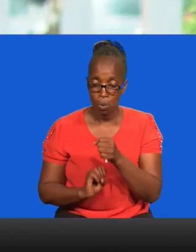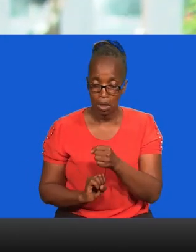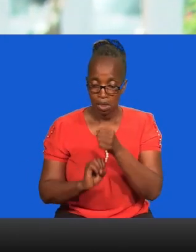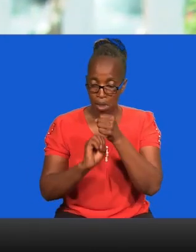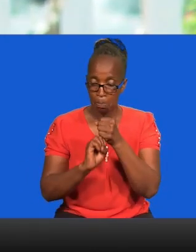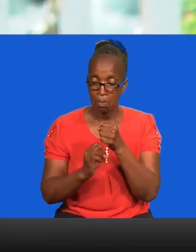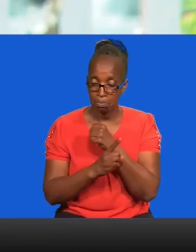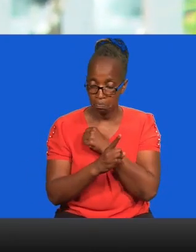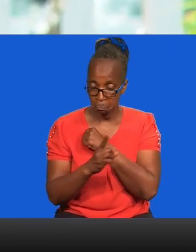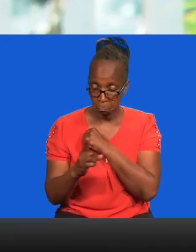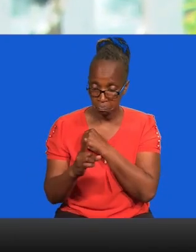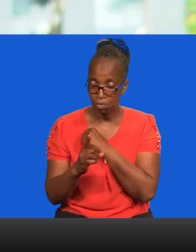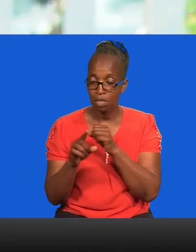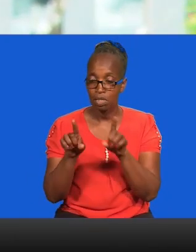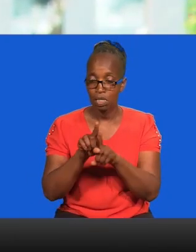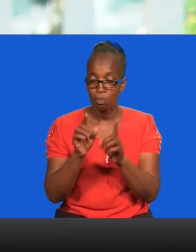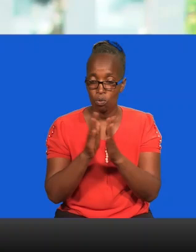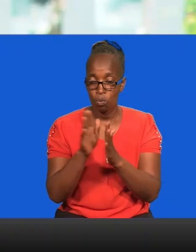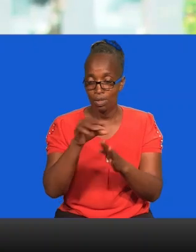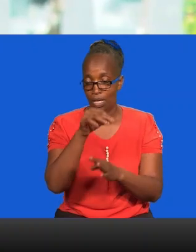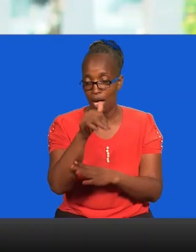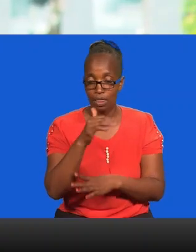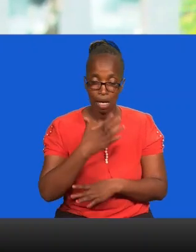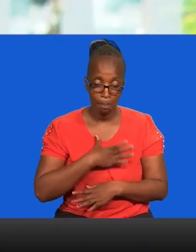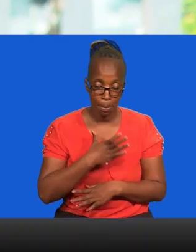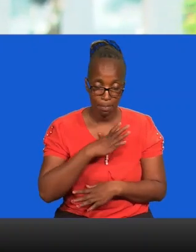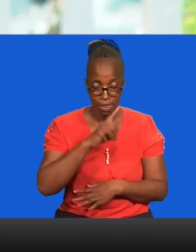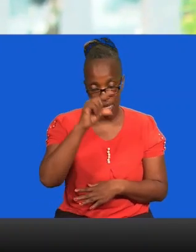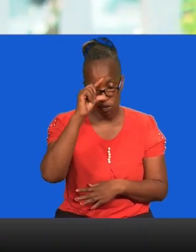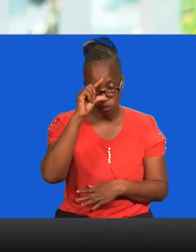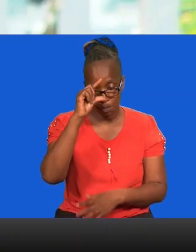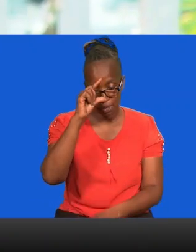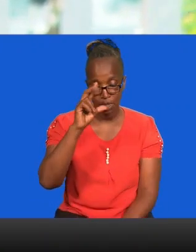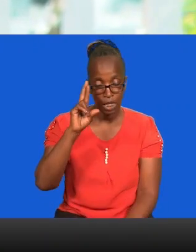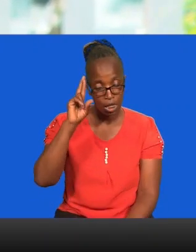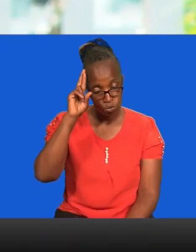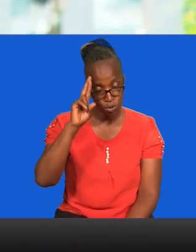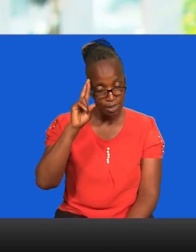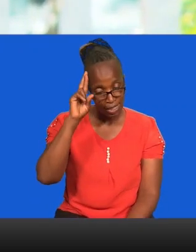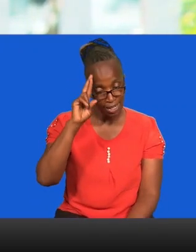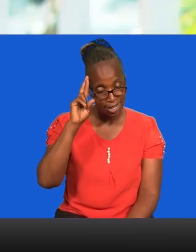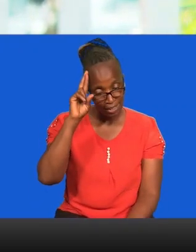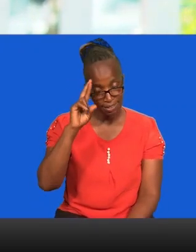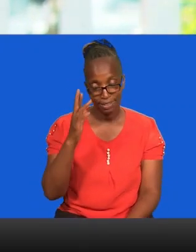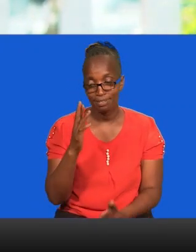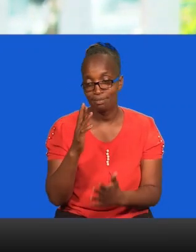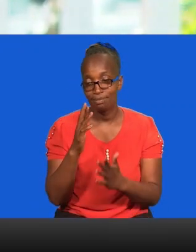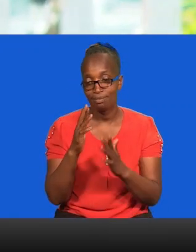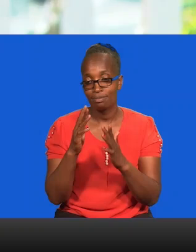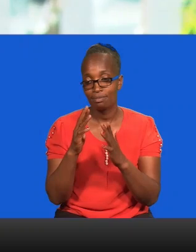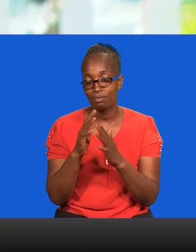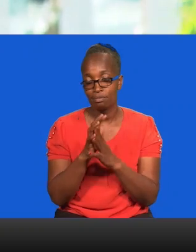together with the other colleagues in government to realize